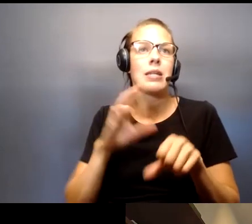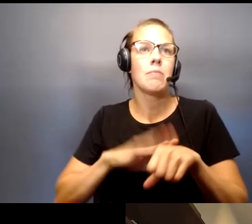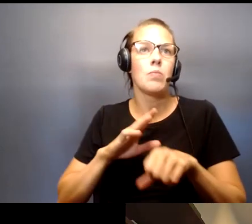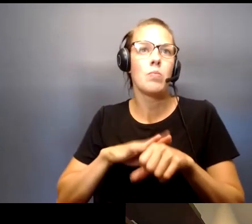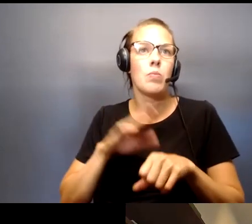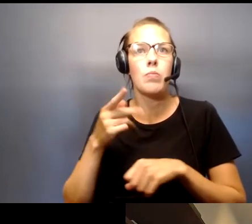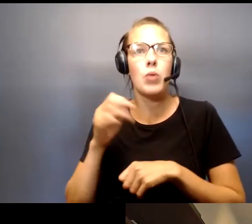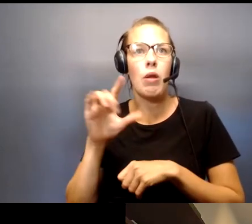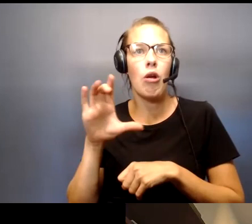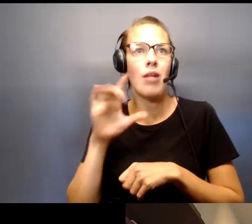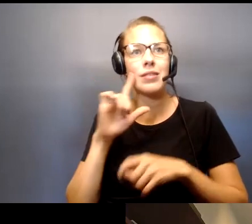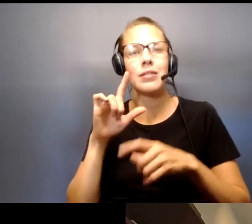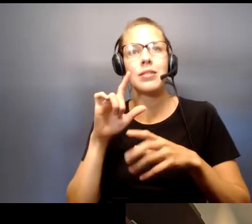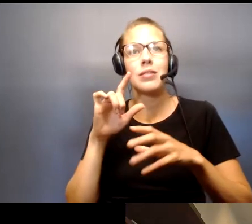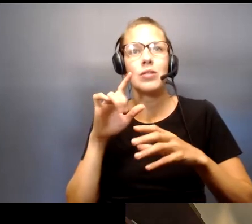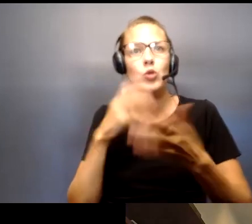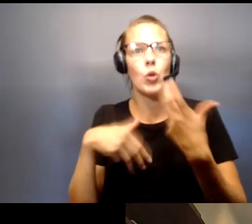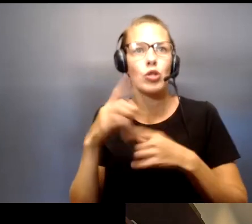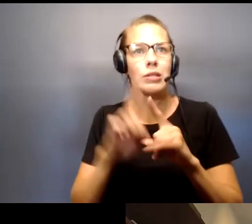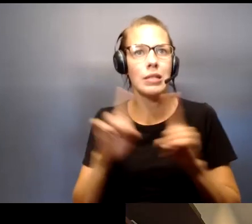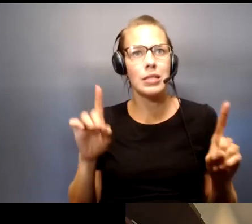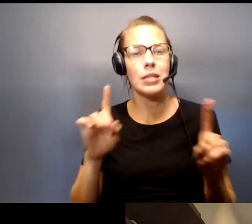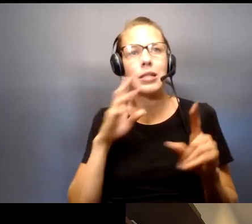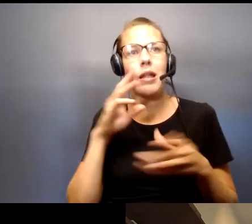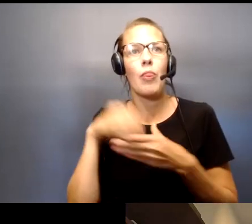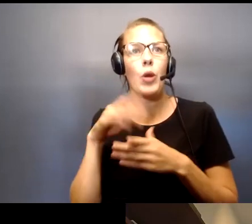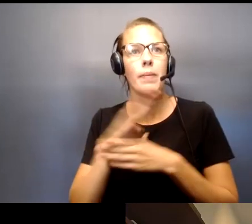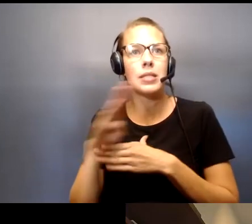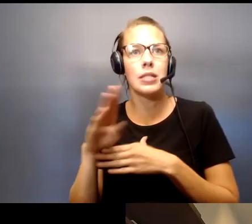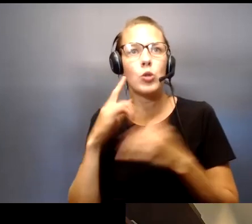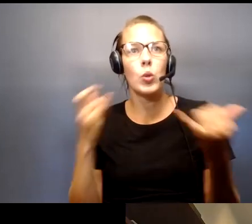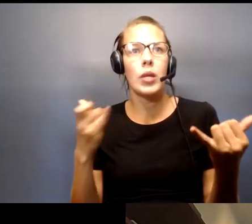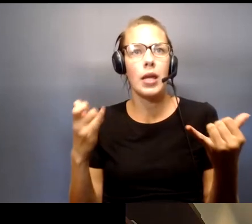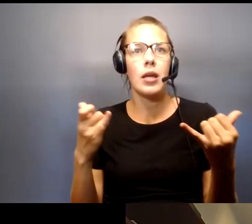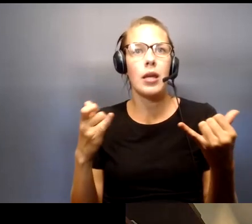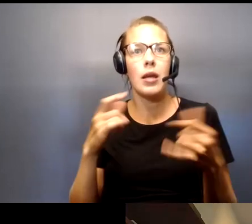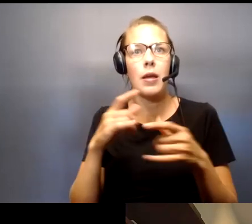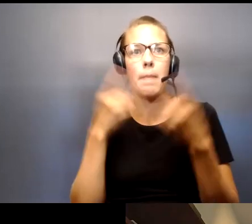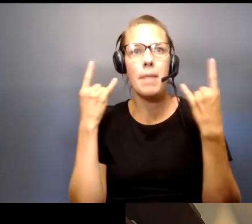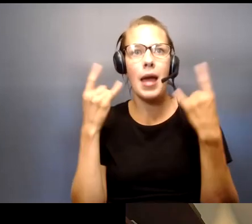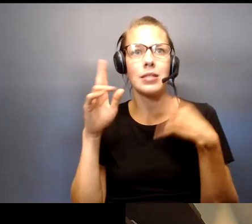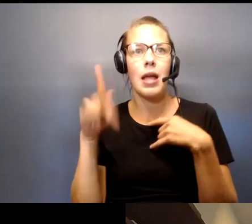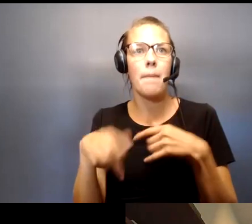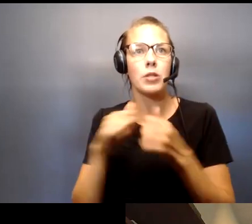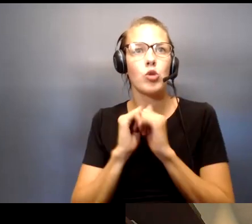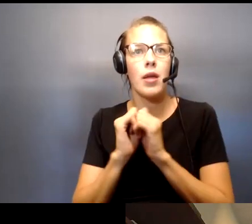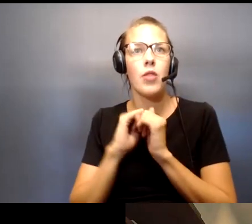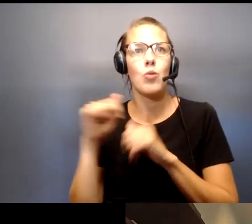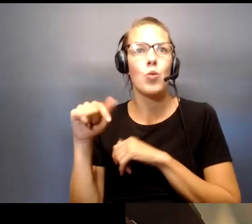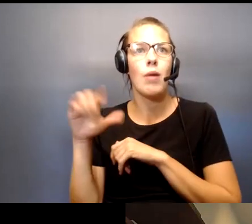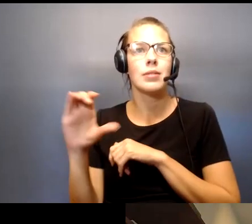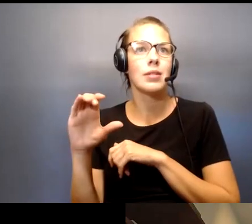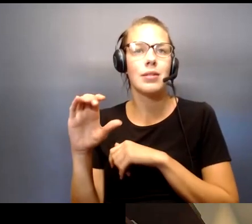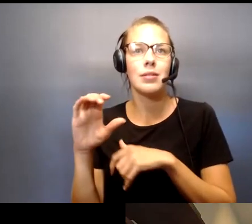distancing measures and guidelines in their businesses. Today's Mask Up Together Quad Cities campaign